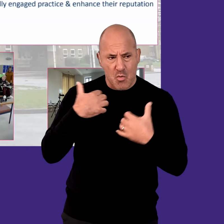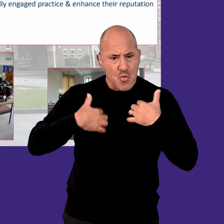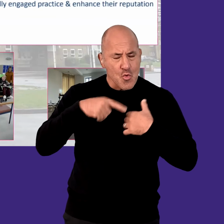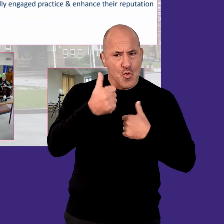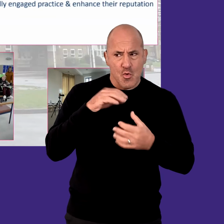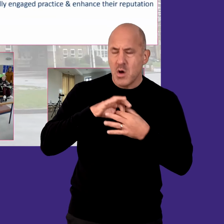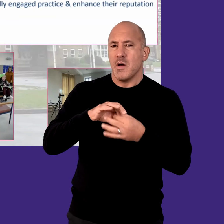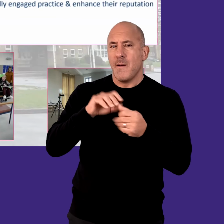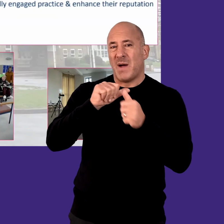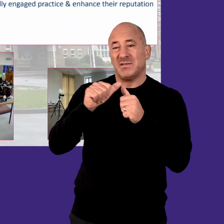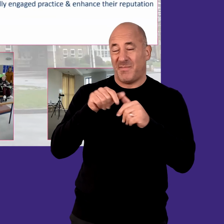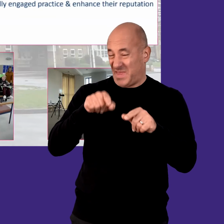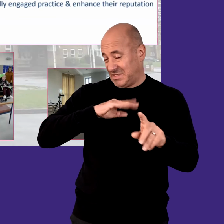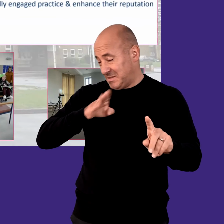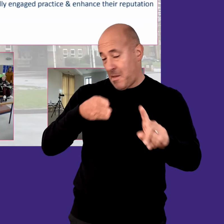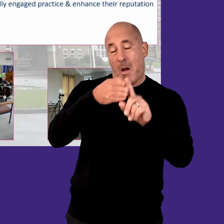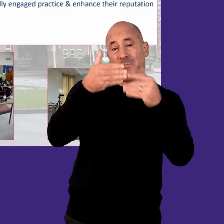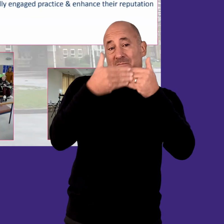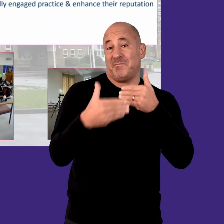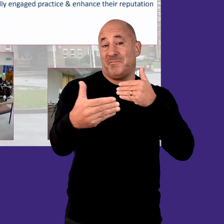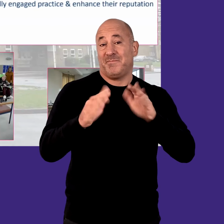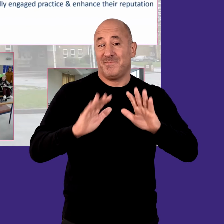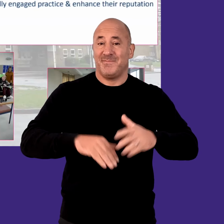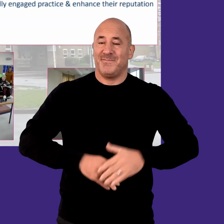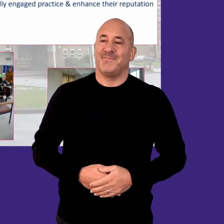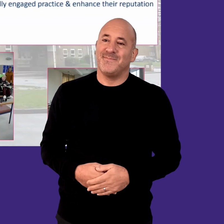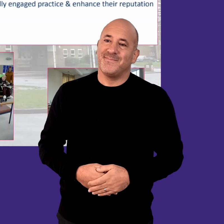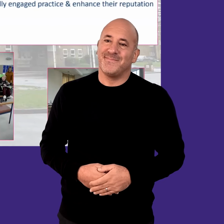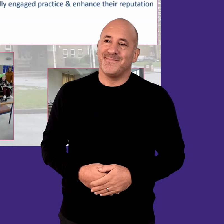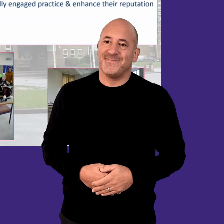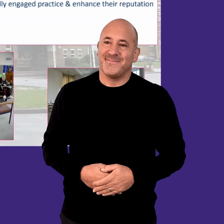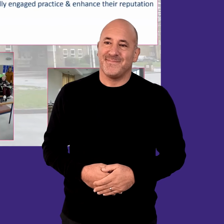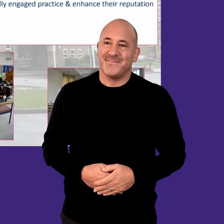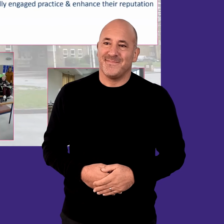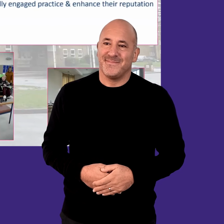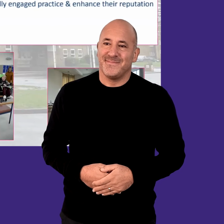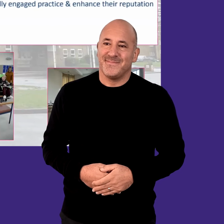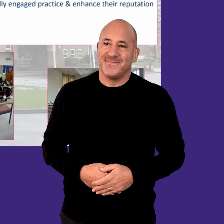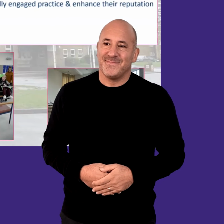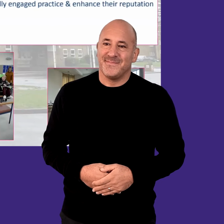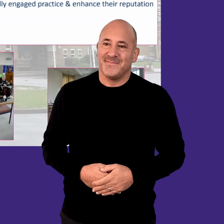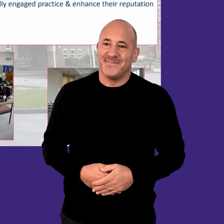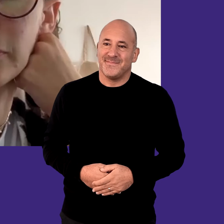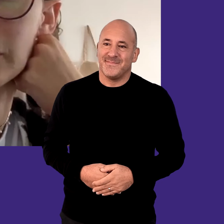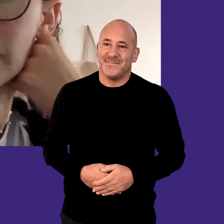view themselves and the way that they engage with the work that we're developing.